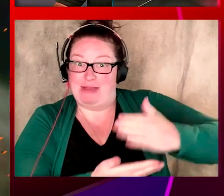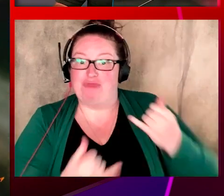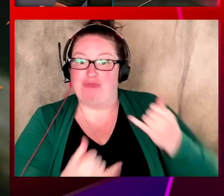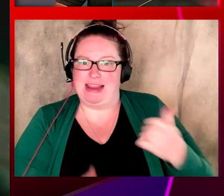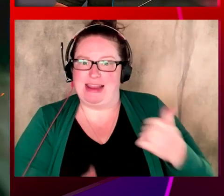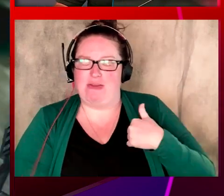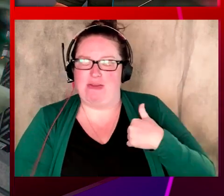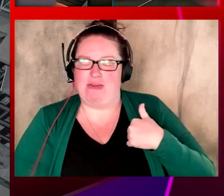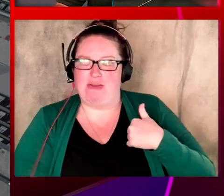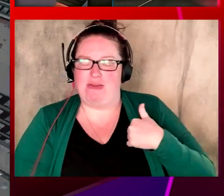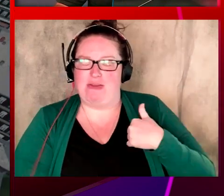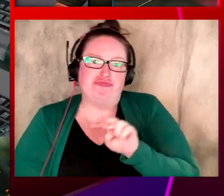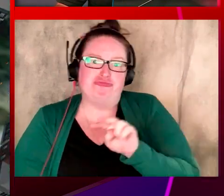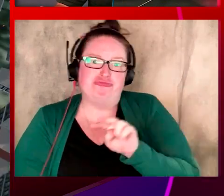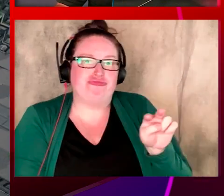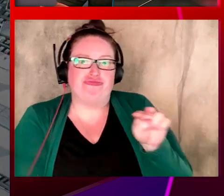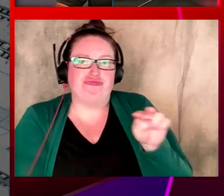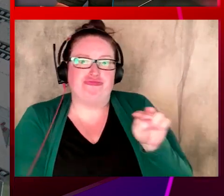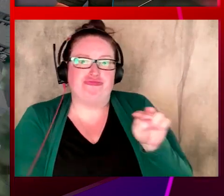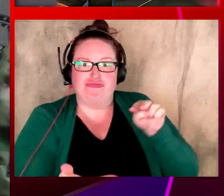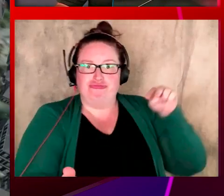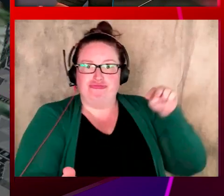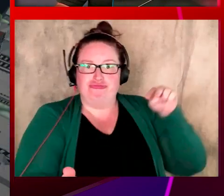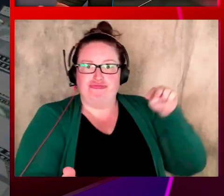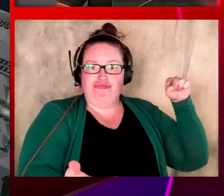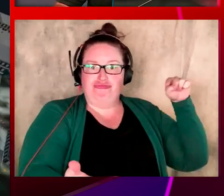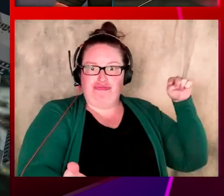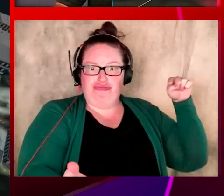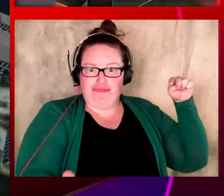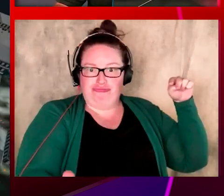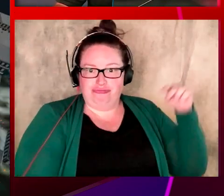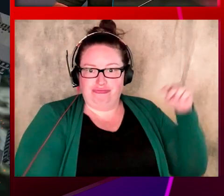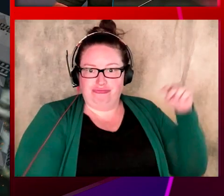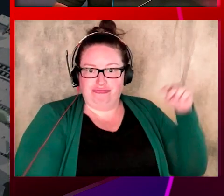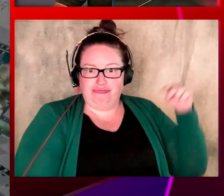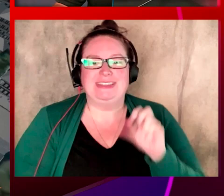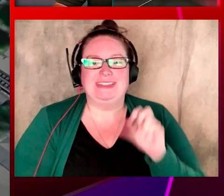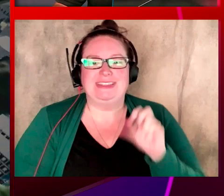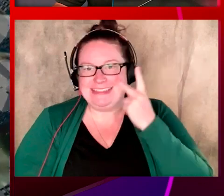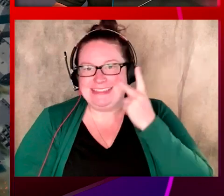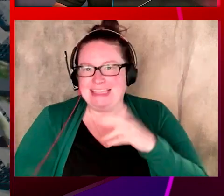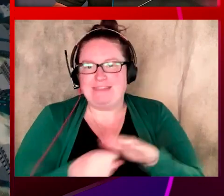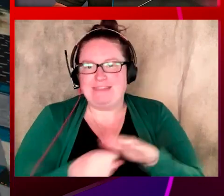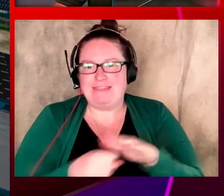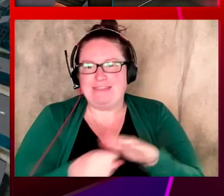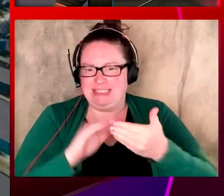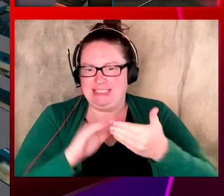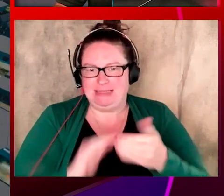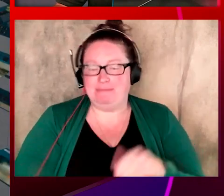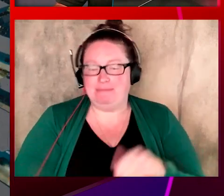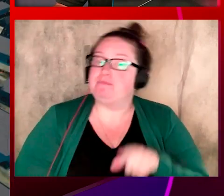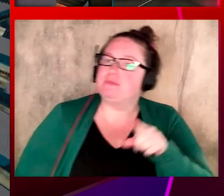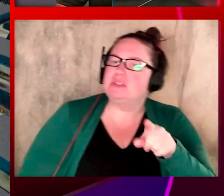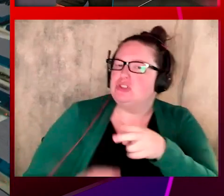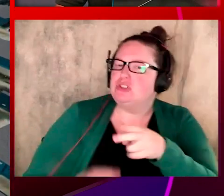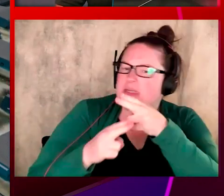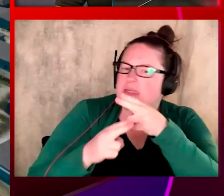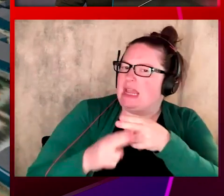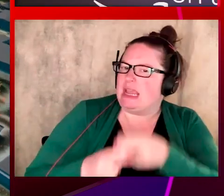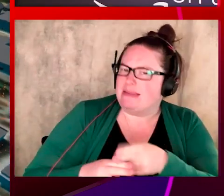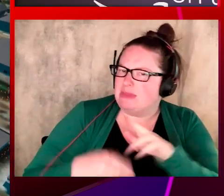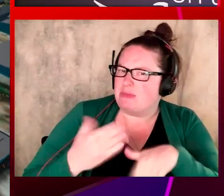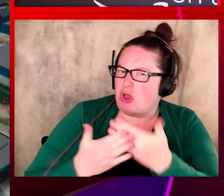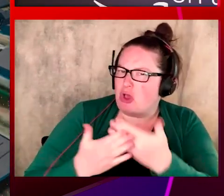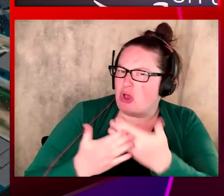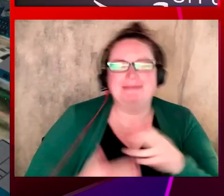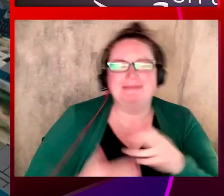here for a bit and zoom out because you can kind of see the whole city that we've. Now, did you name them all? I did not name